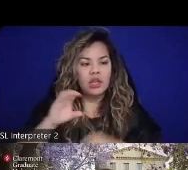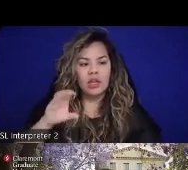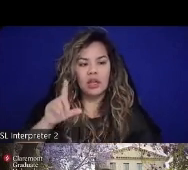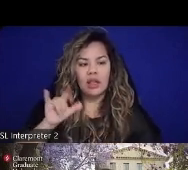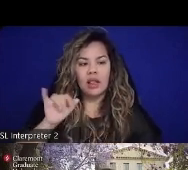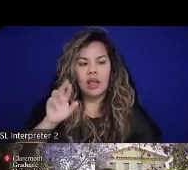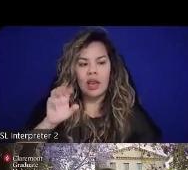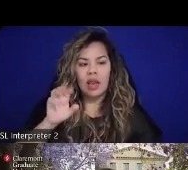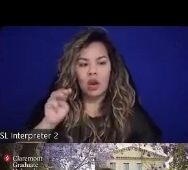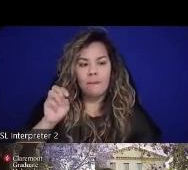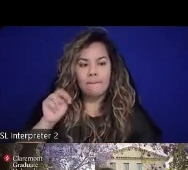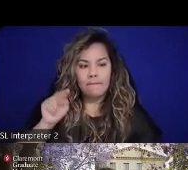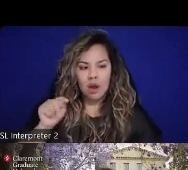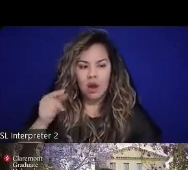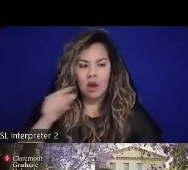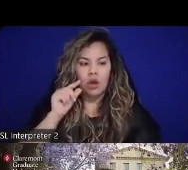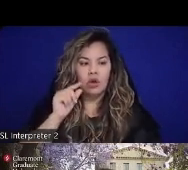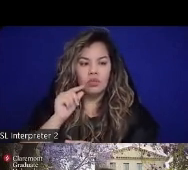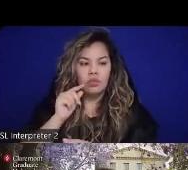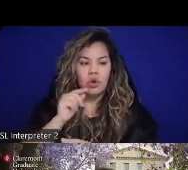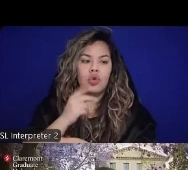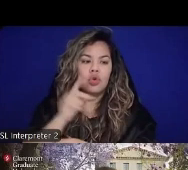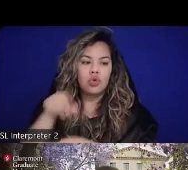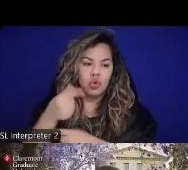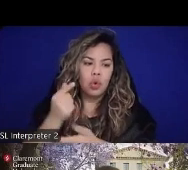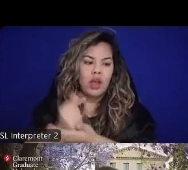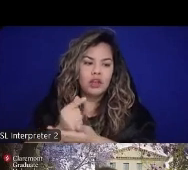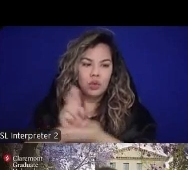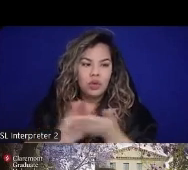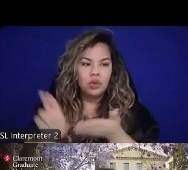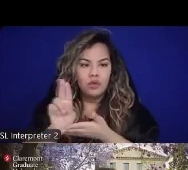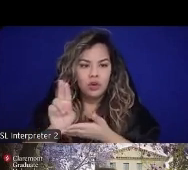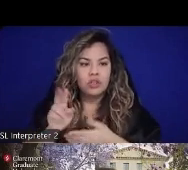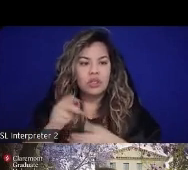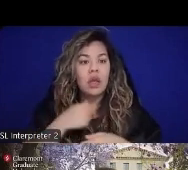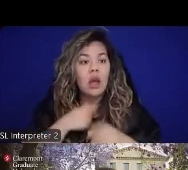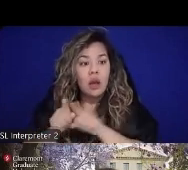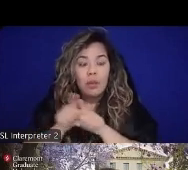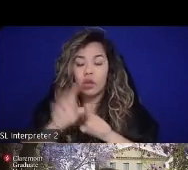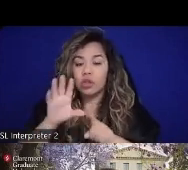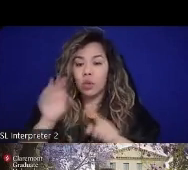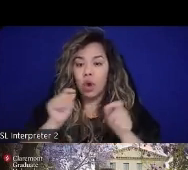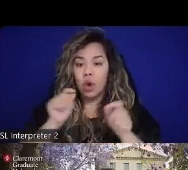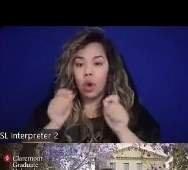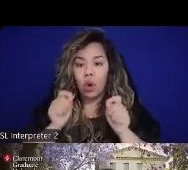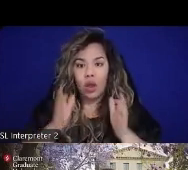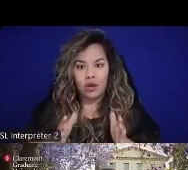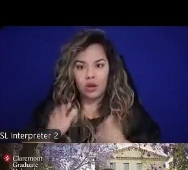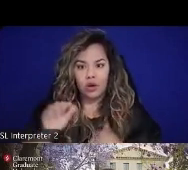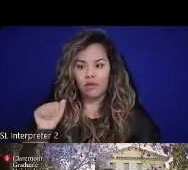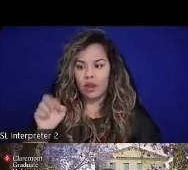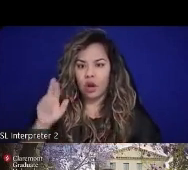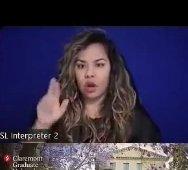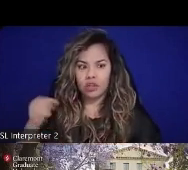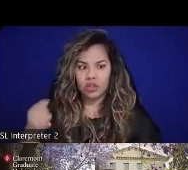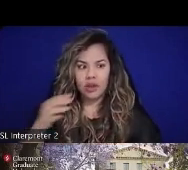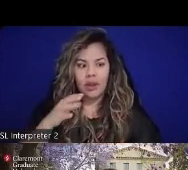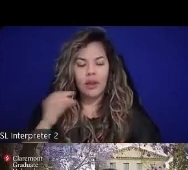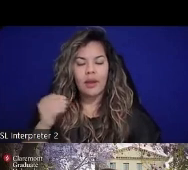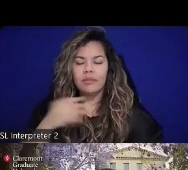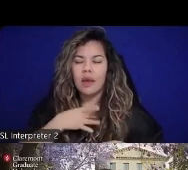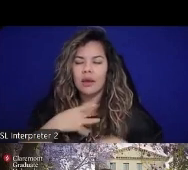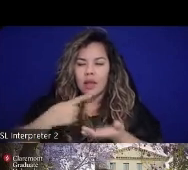of AERJ. And I'd like to talk to you about the scope of AERJ and how to avoid a